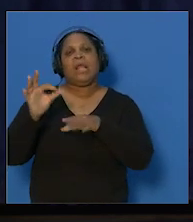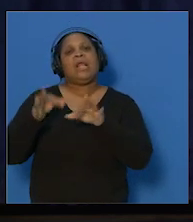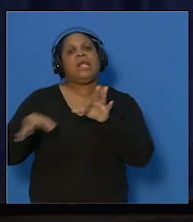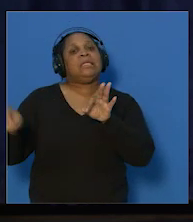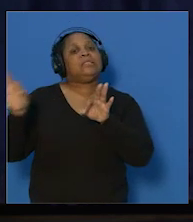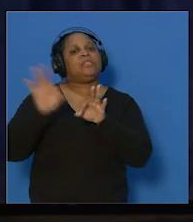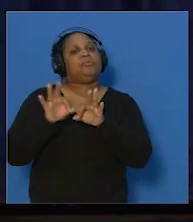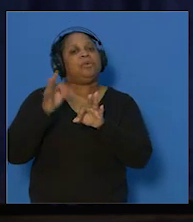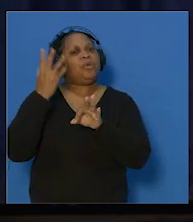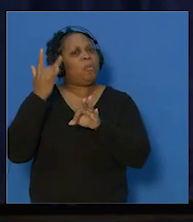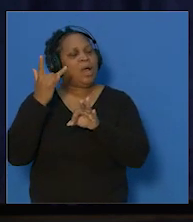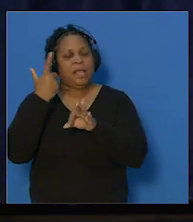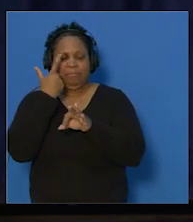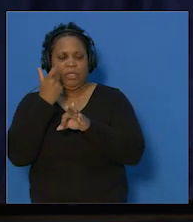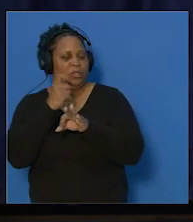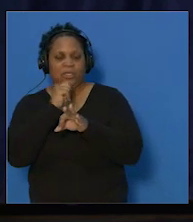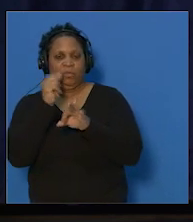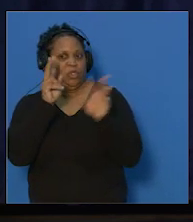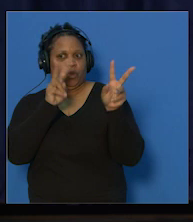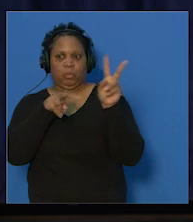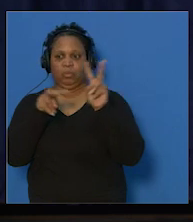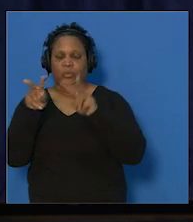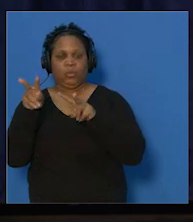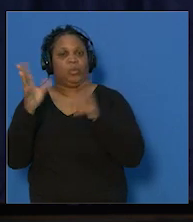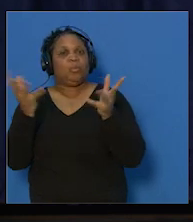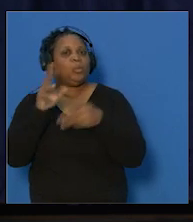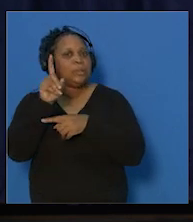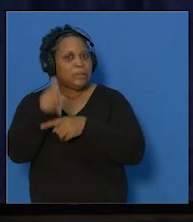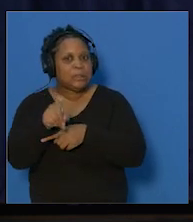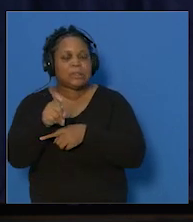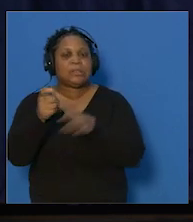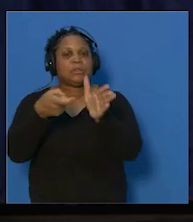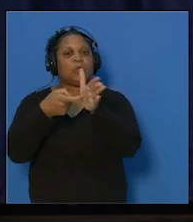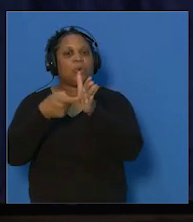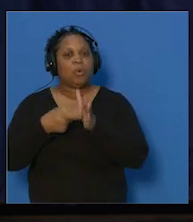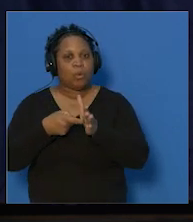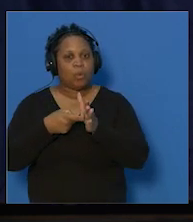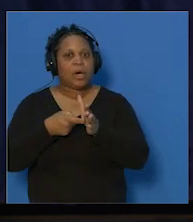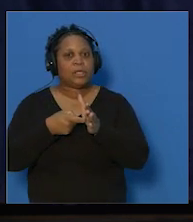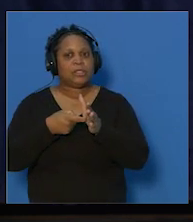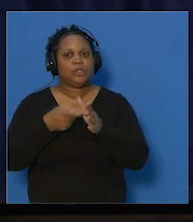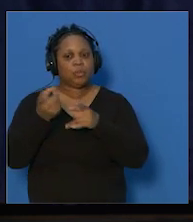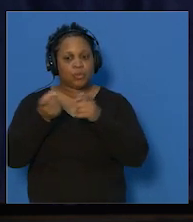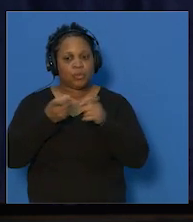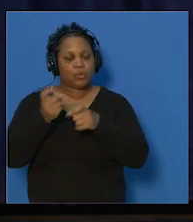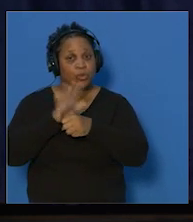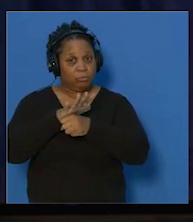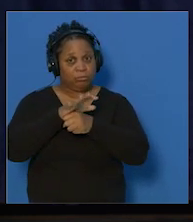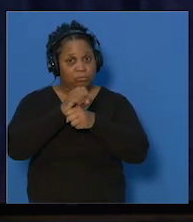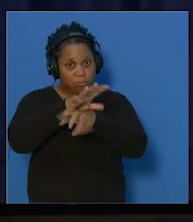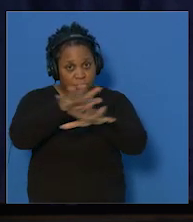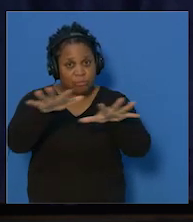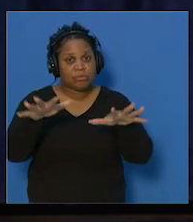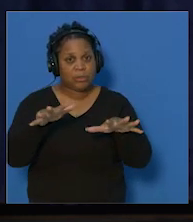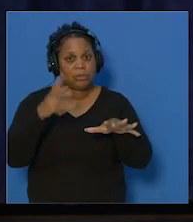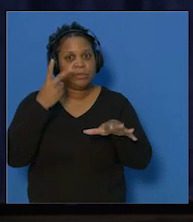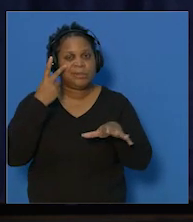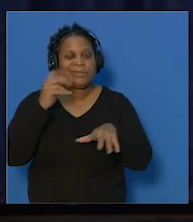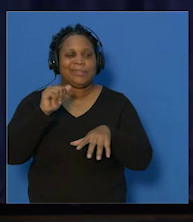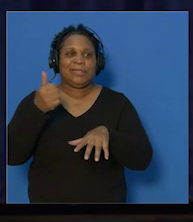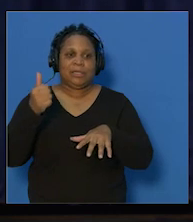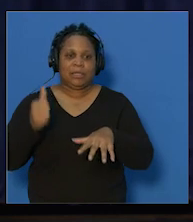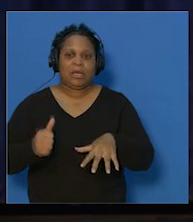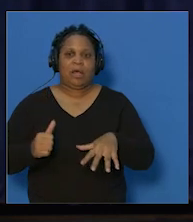do not observe the things which are necessary and required to keep this virus at bay, we will see another